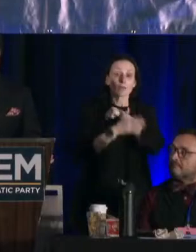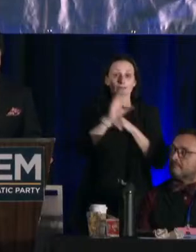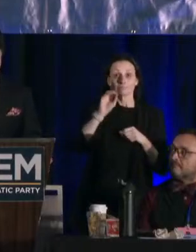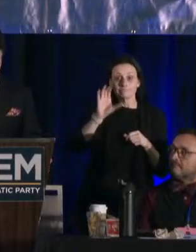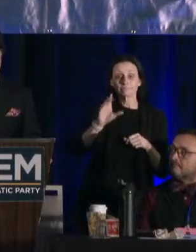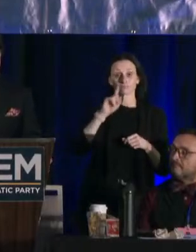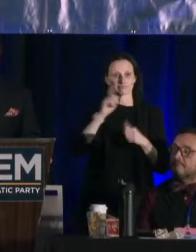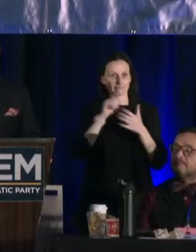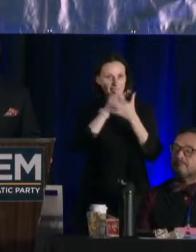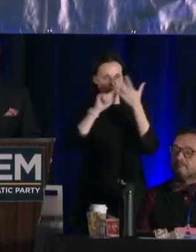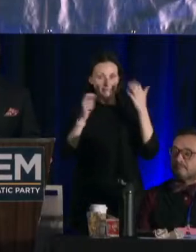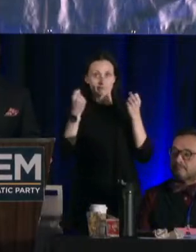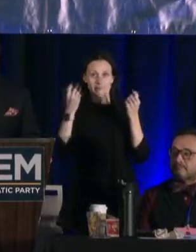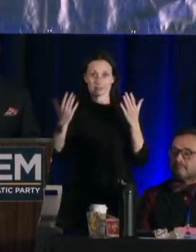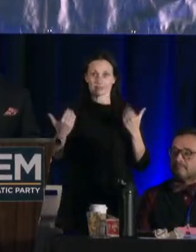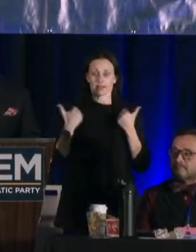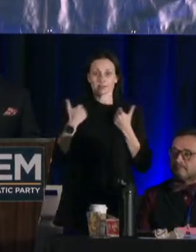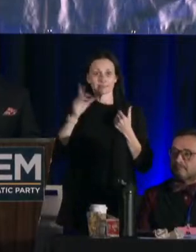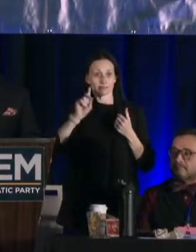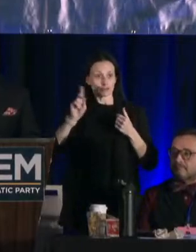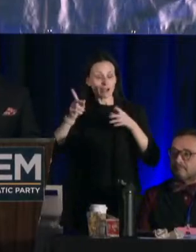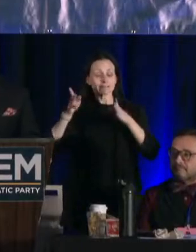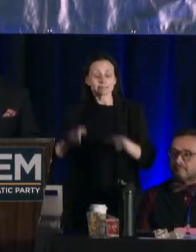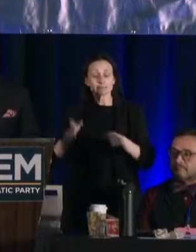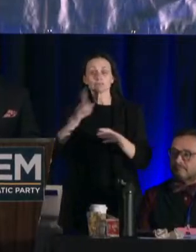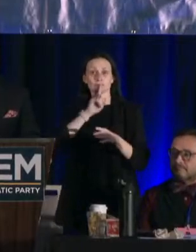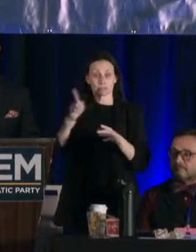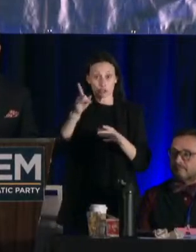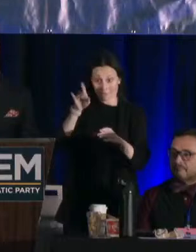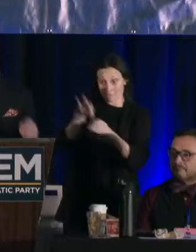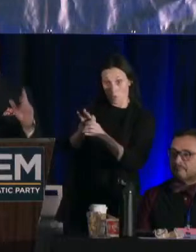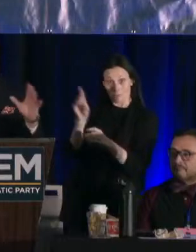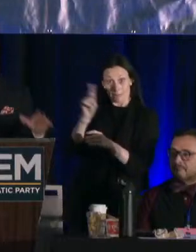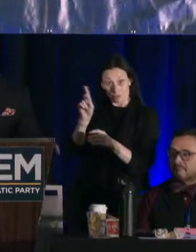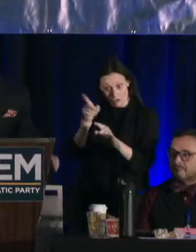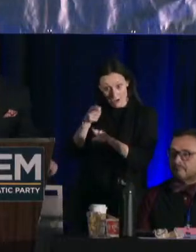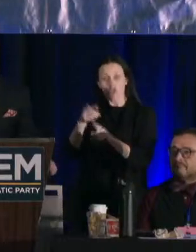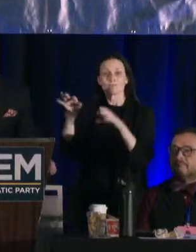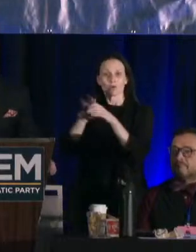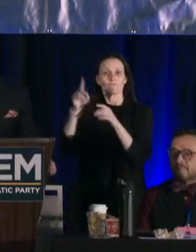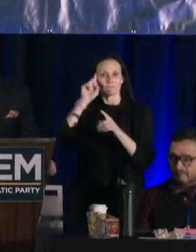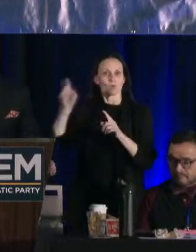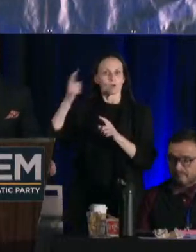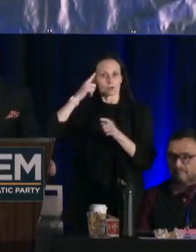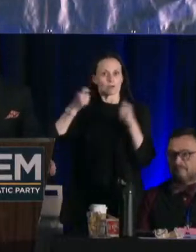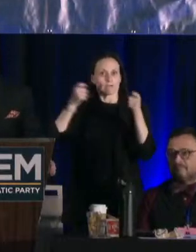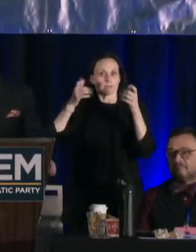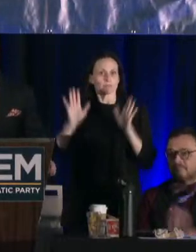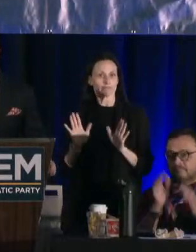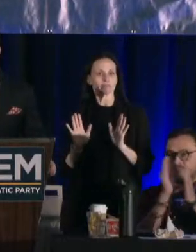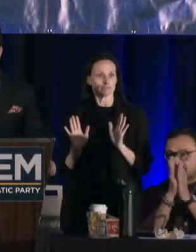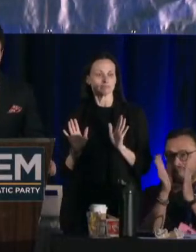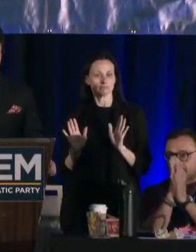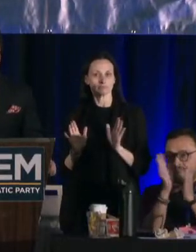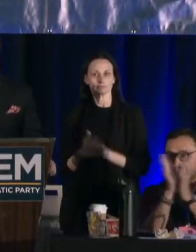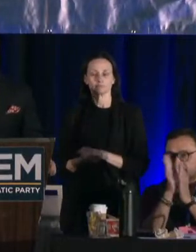Young Democrats went above and beyond to make sure voters know when you vote Democratic, you vote for democracy.